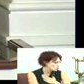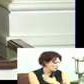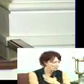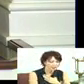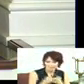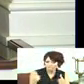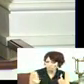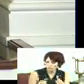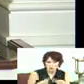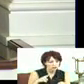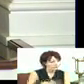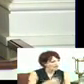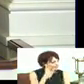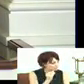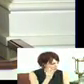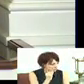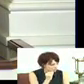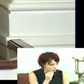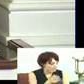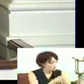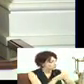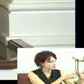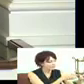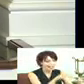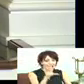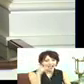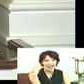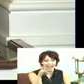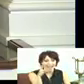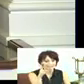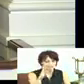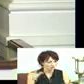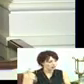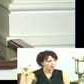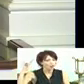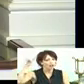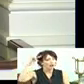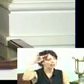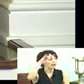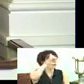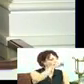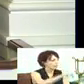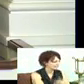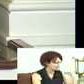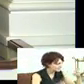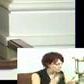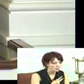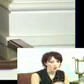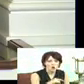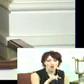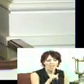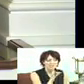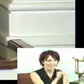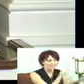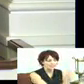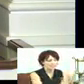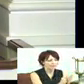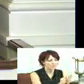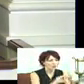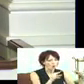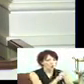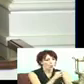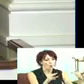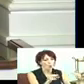that this small MCC group of 18 people went to Israel, Israel was engaged in a war with Lebanon and